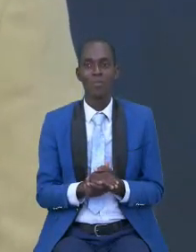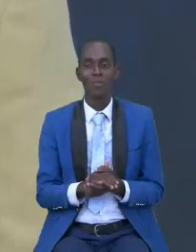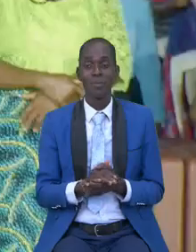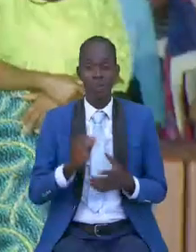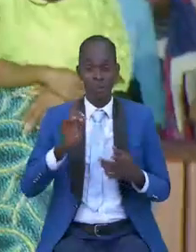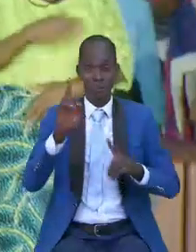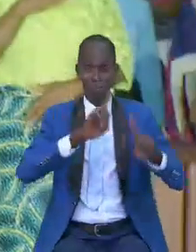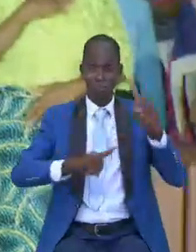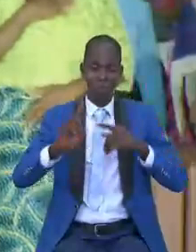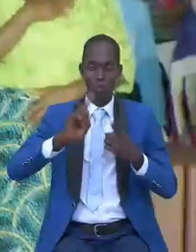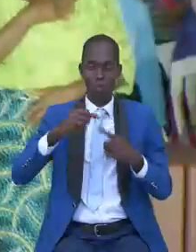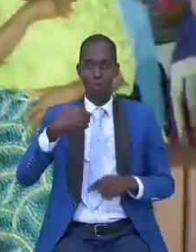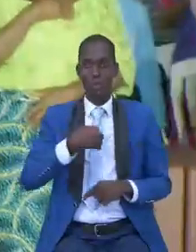me.